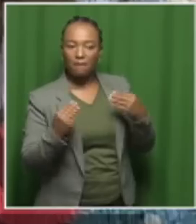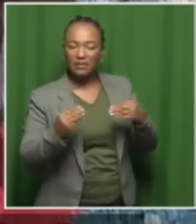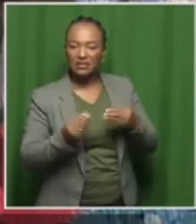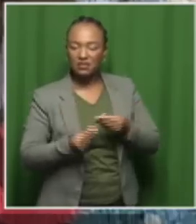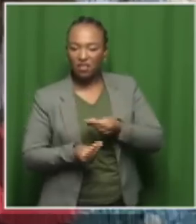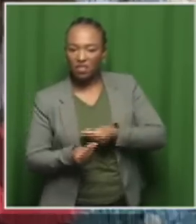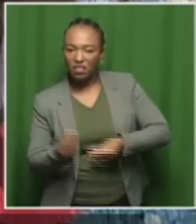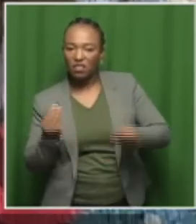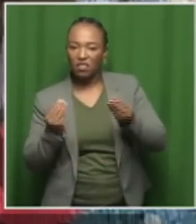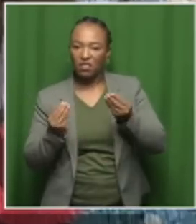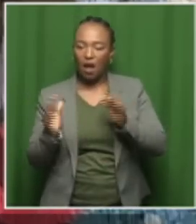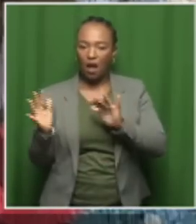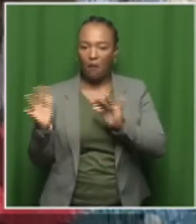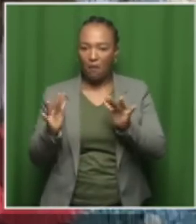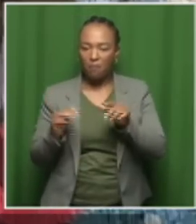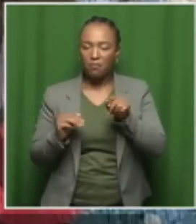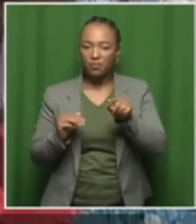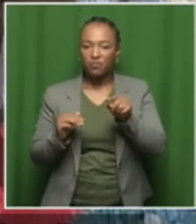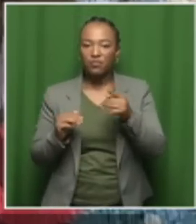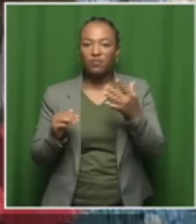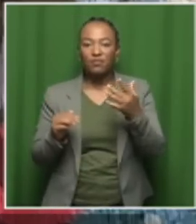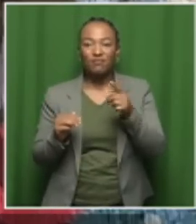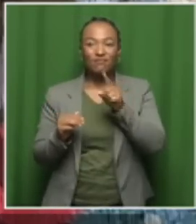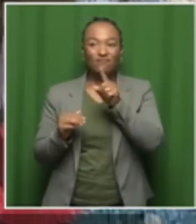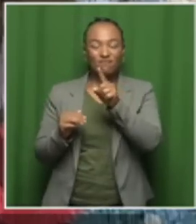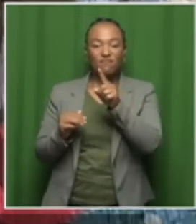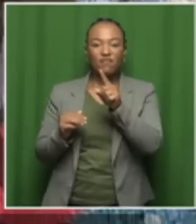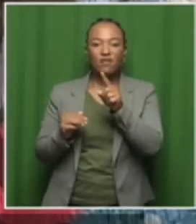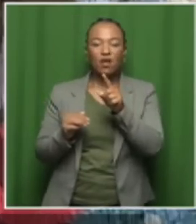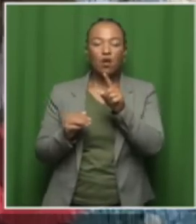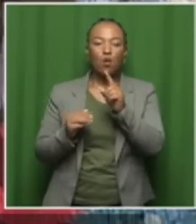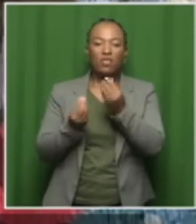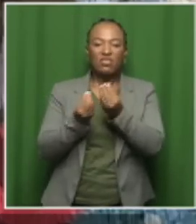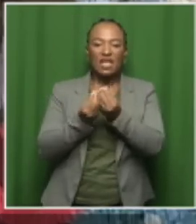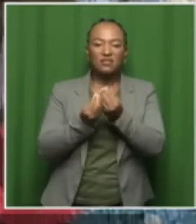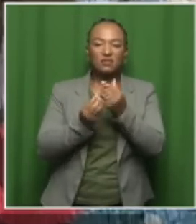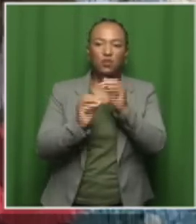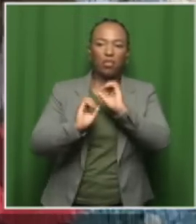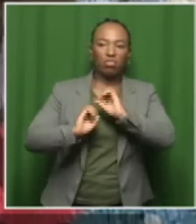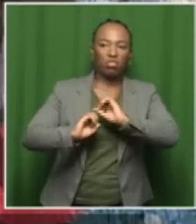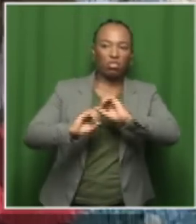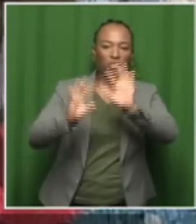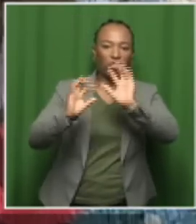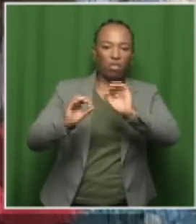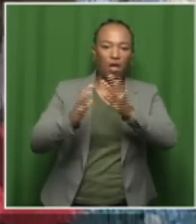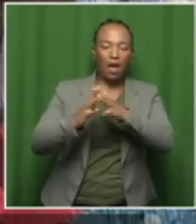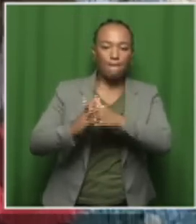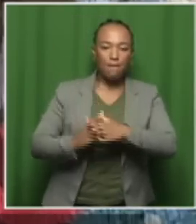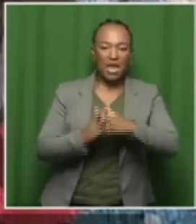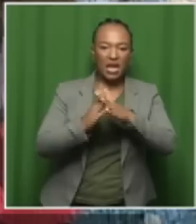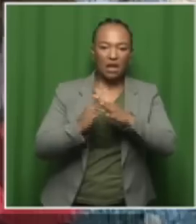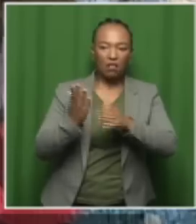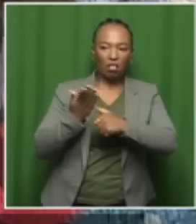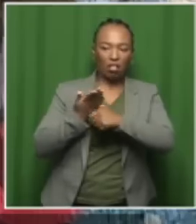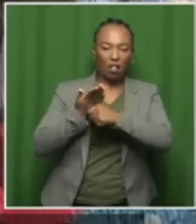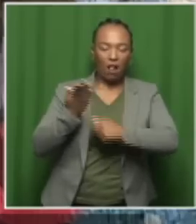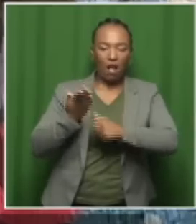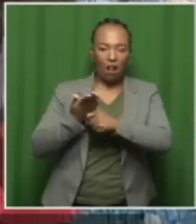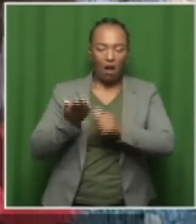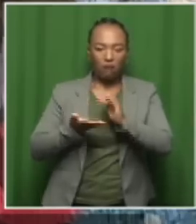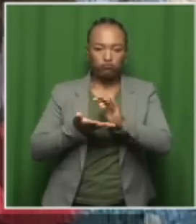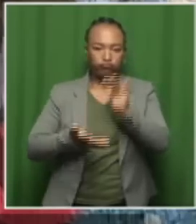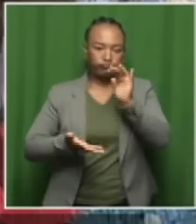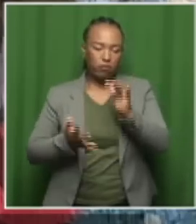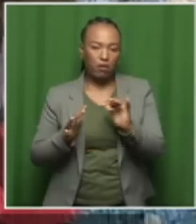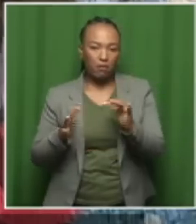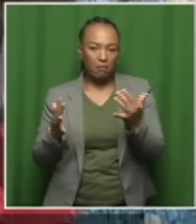of import tariffs on South African exports to the United States. If that comes about, obviously